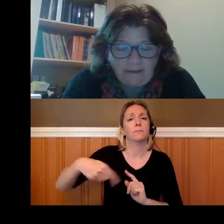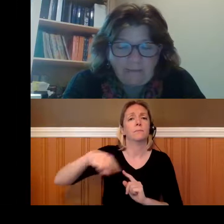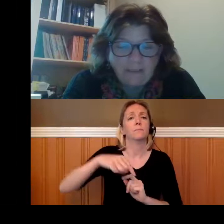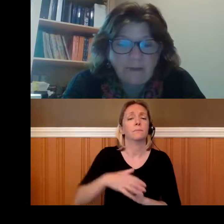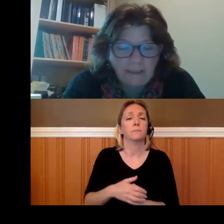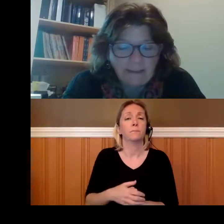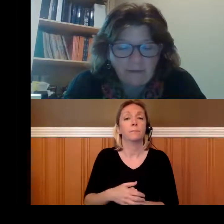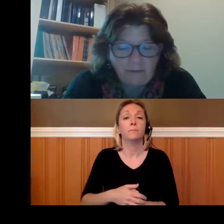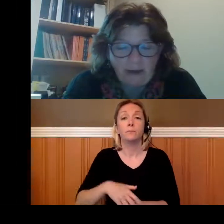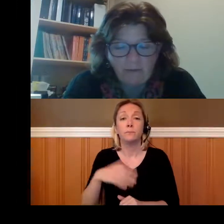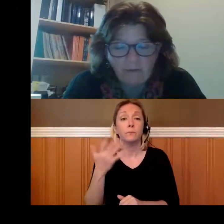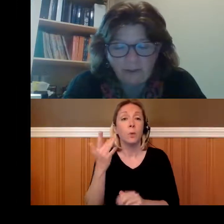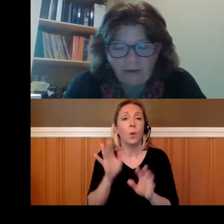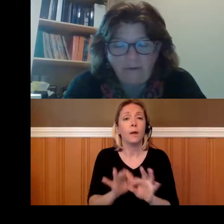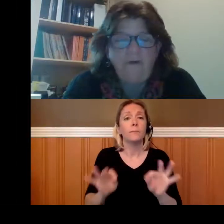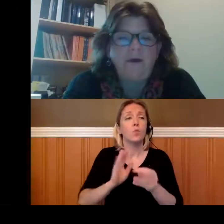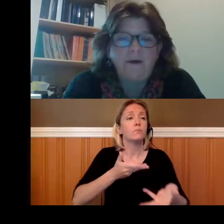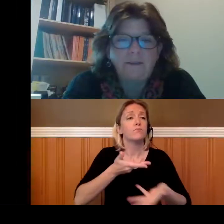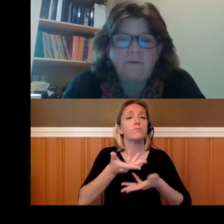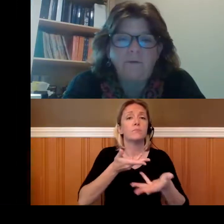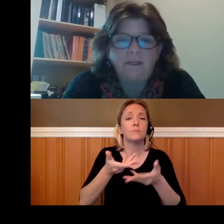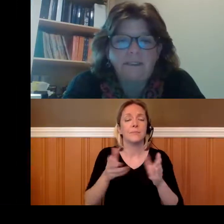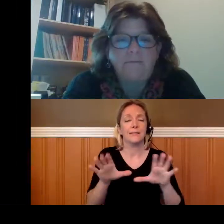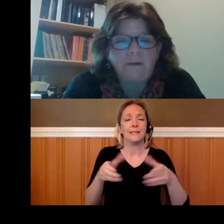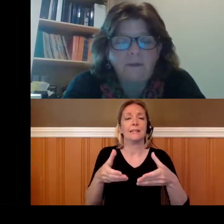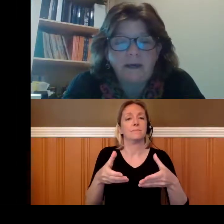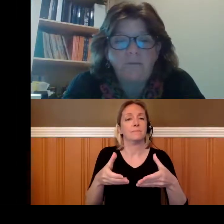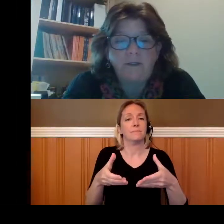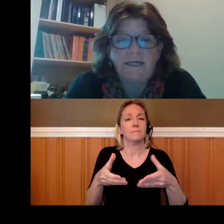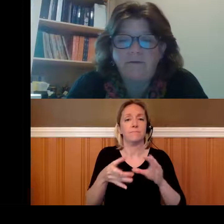that you're going to make with your child is going to be with a team that can work together.